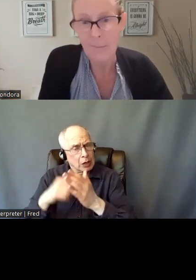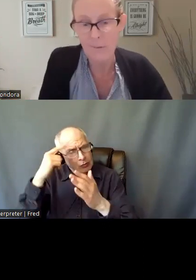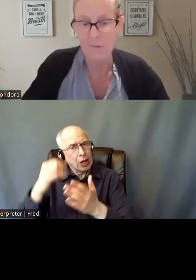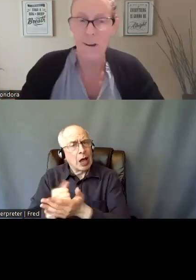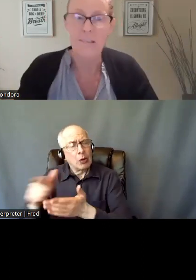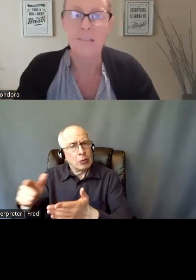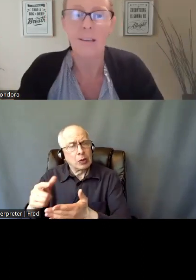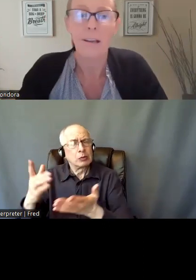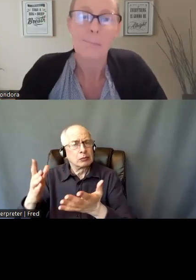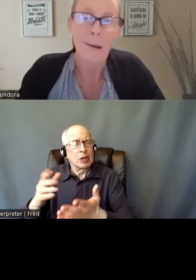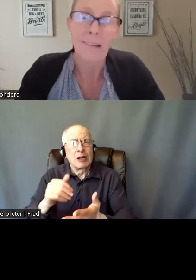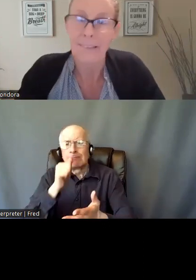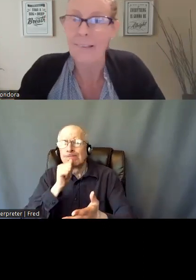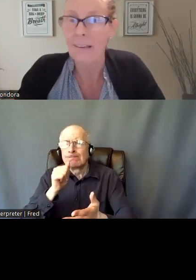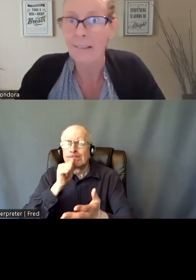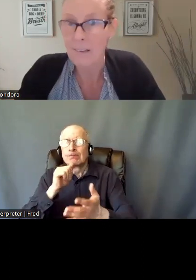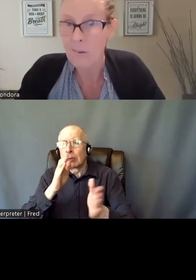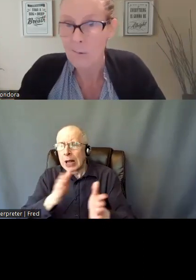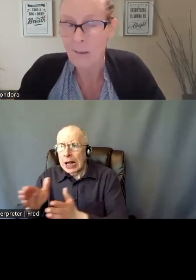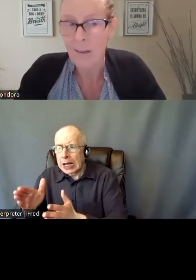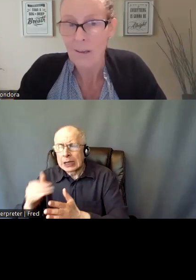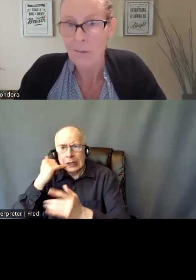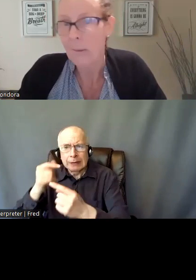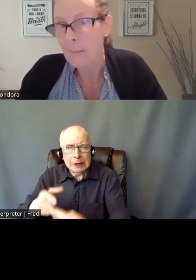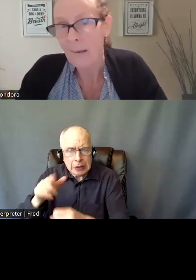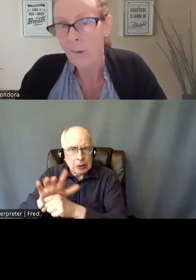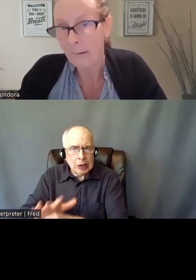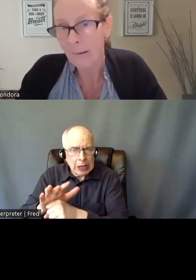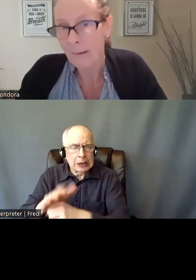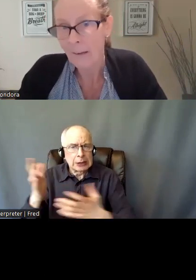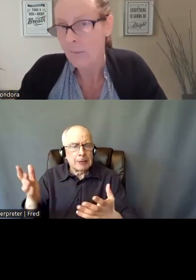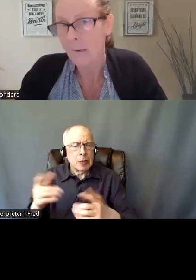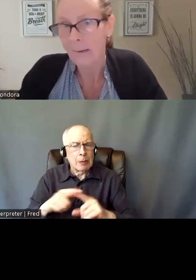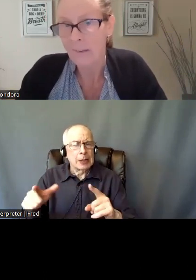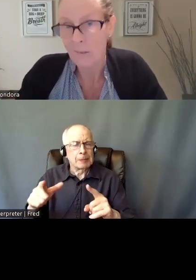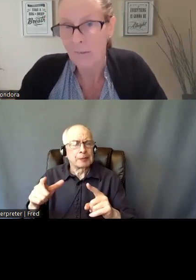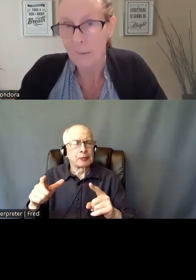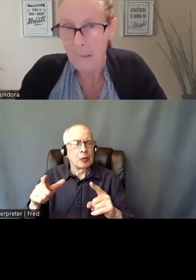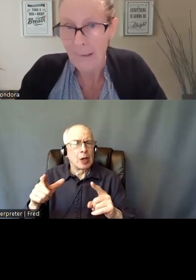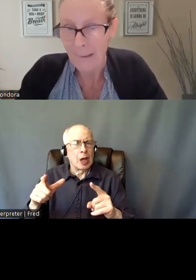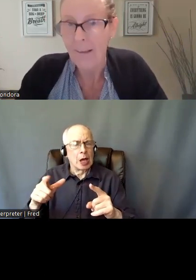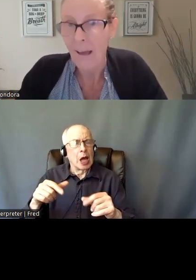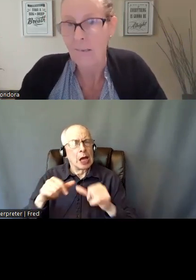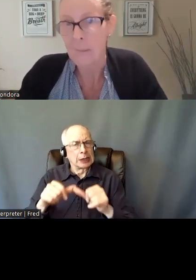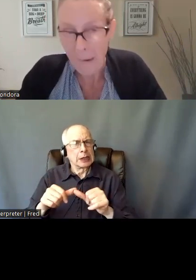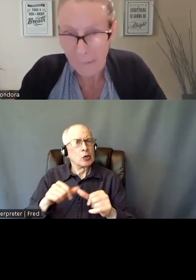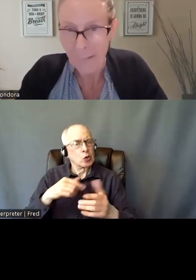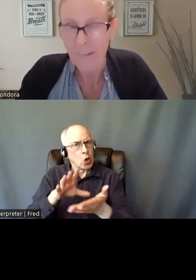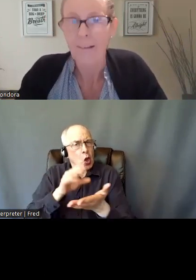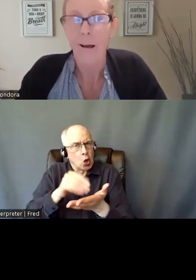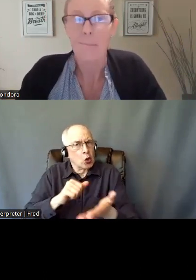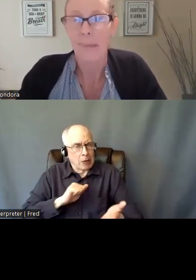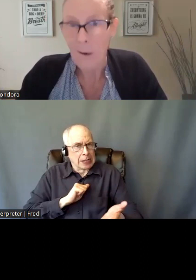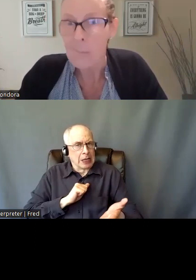at times of stress, but it's continued to really be a learning experience for me as a